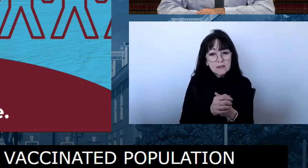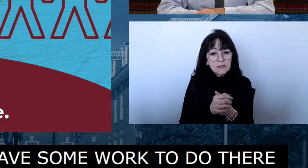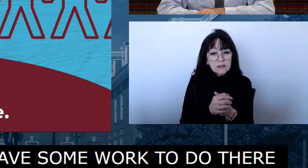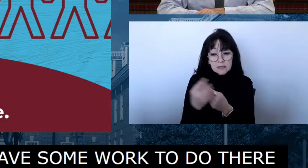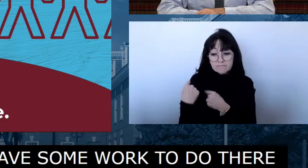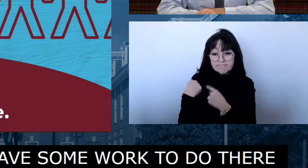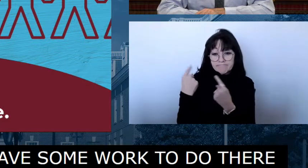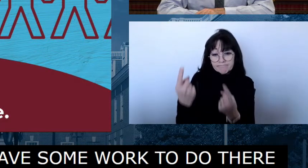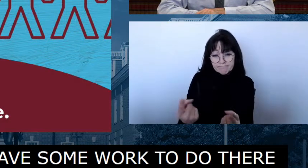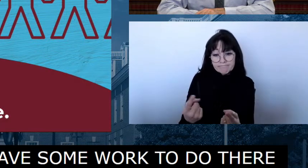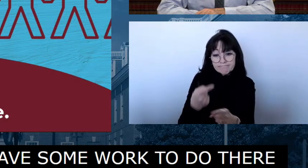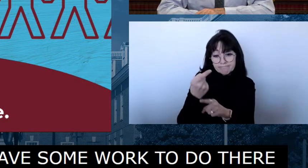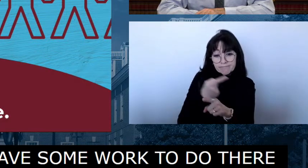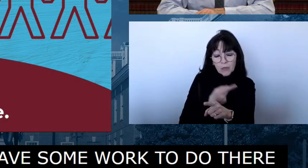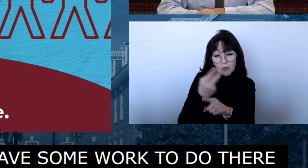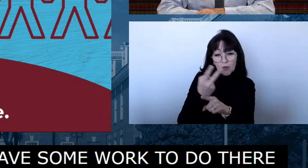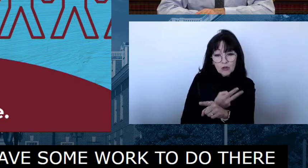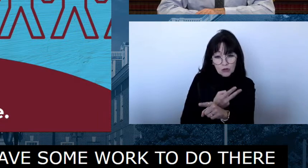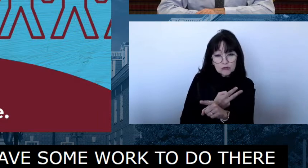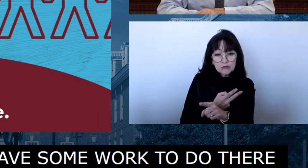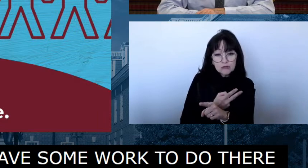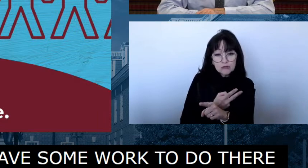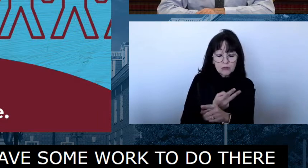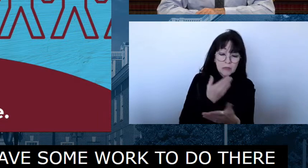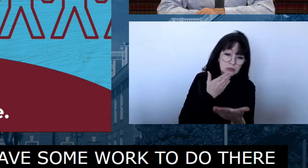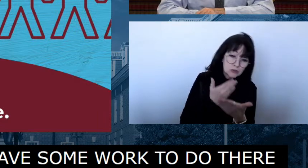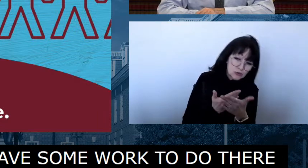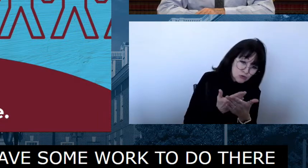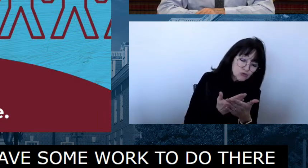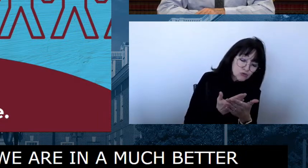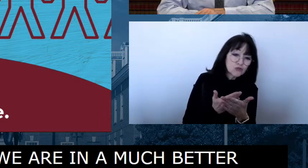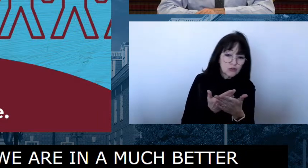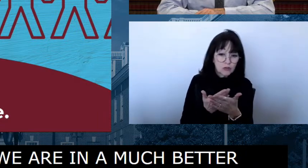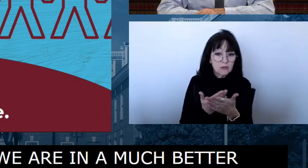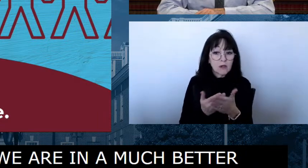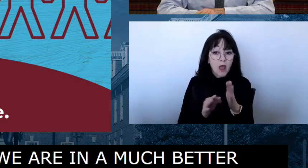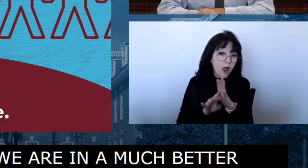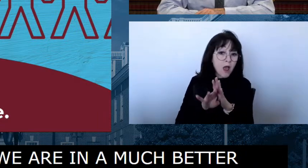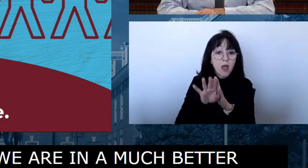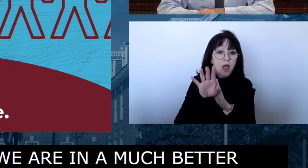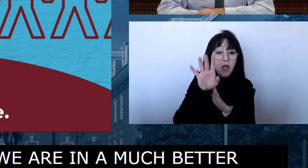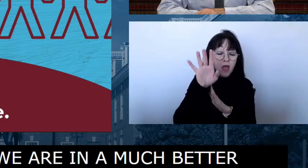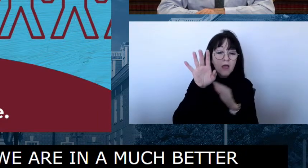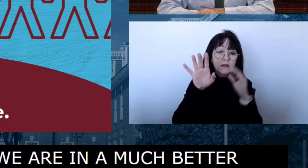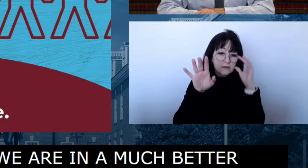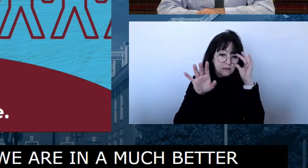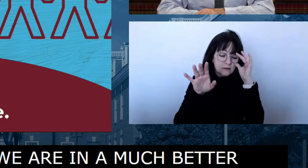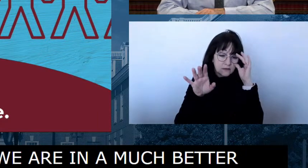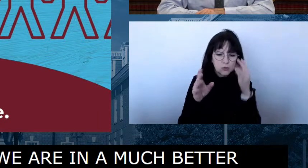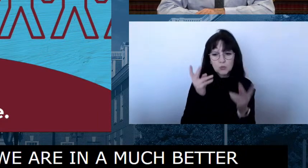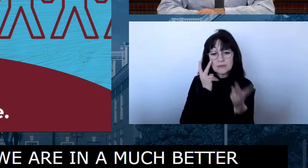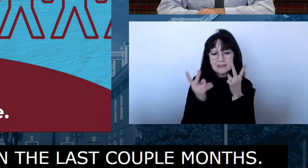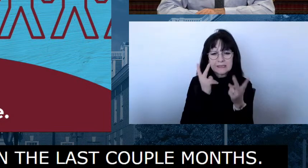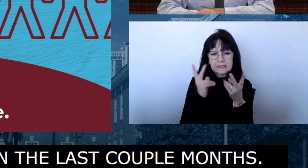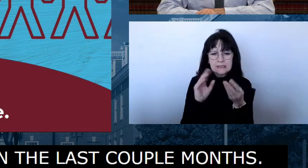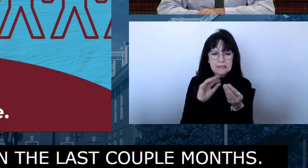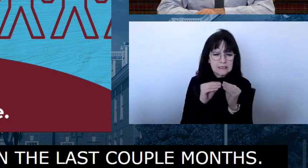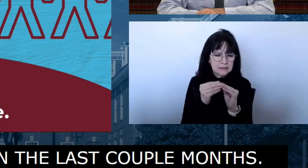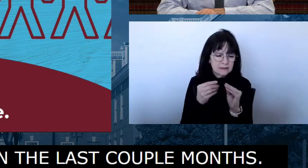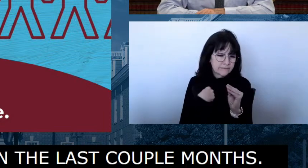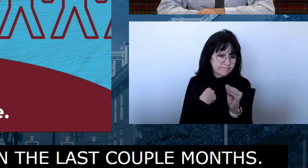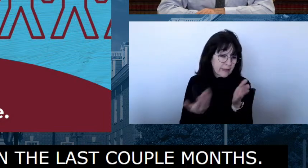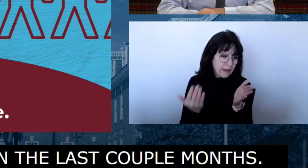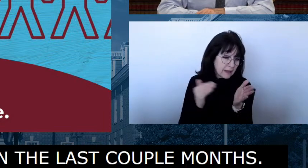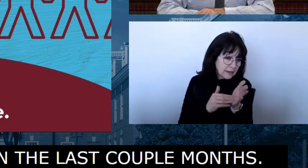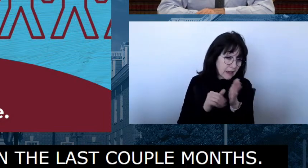last couple months. We've peaked again on January 12th, same as last year. We're at a lower